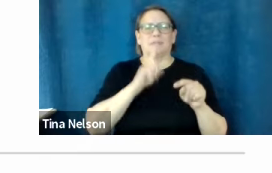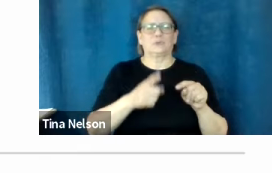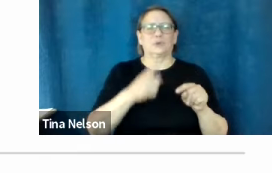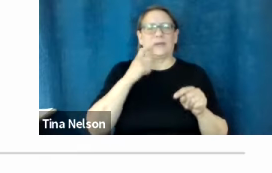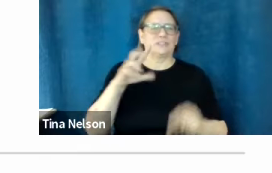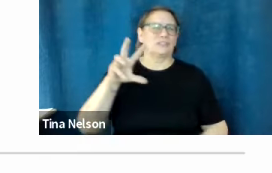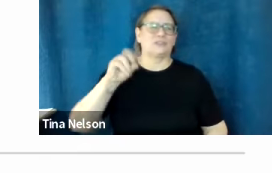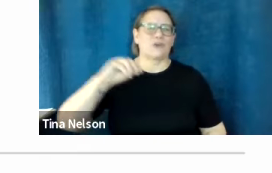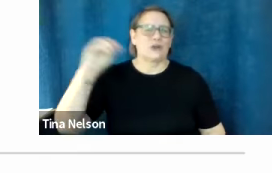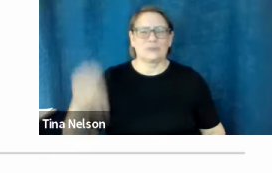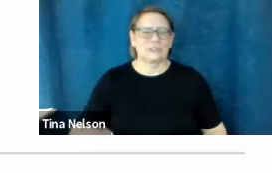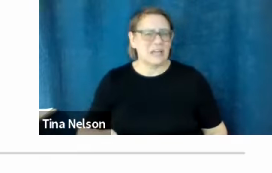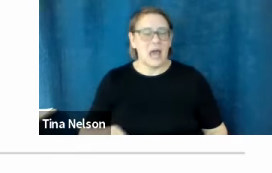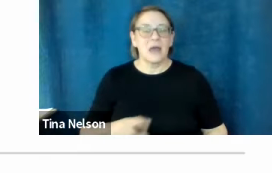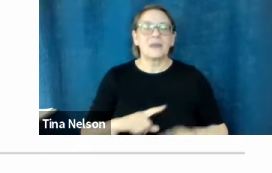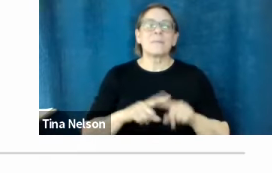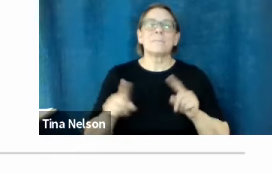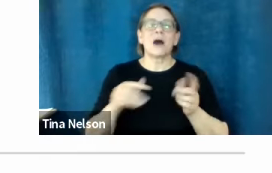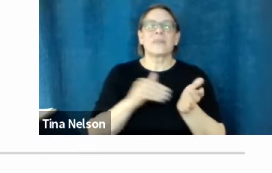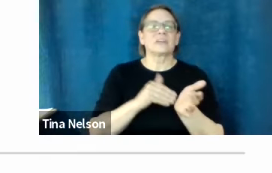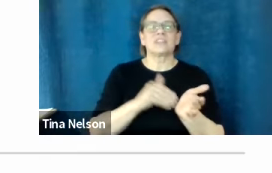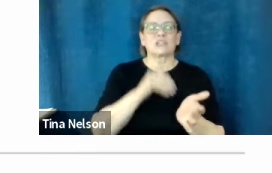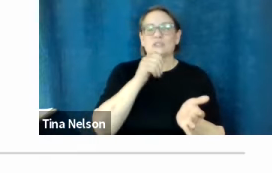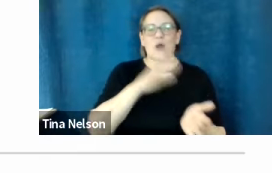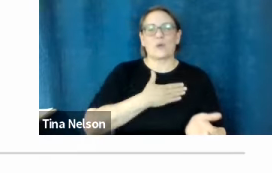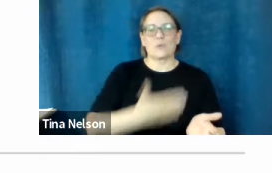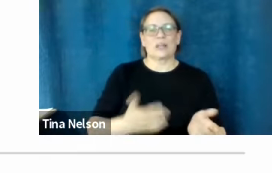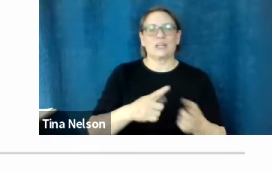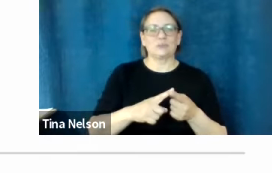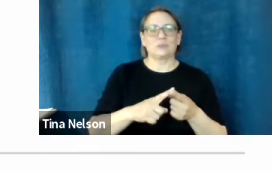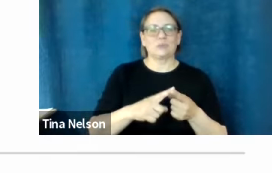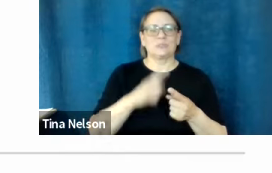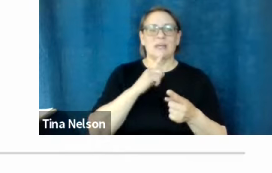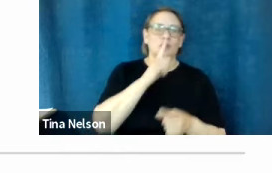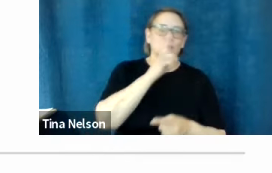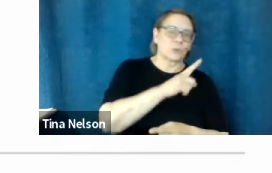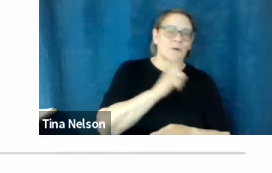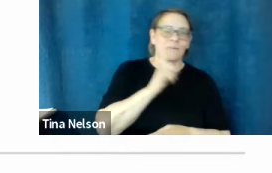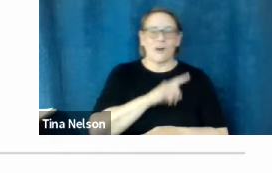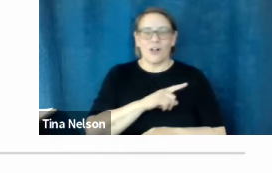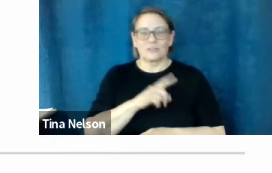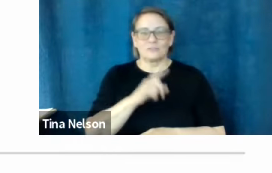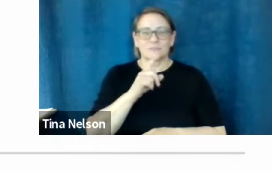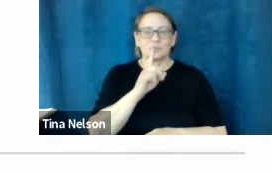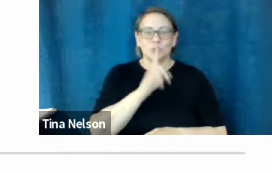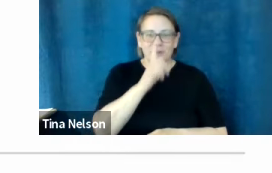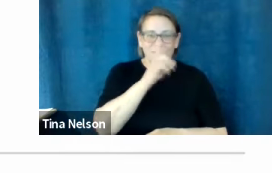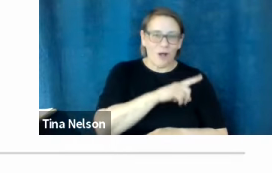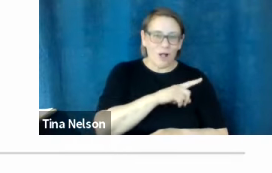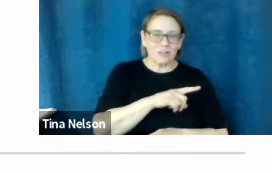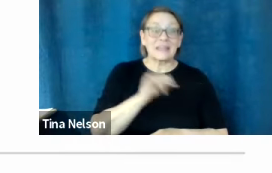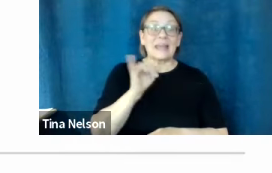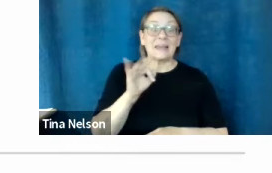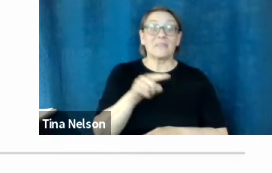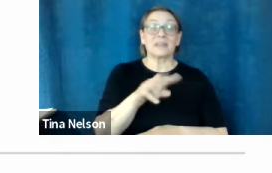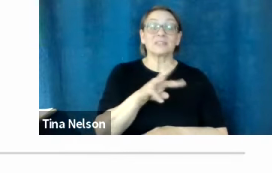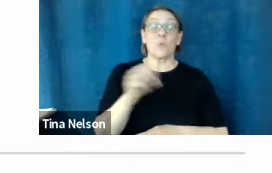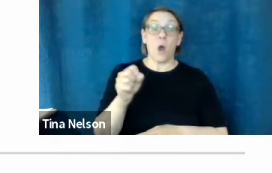number, but point being is they're not willing to go true or false one way or another. And I think if this was the